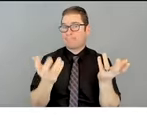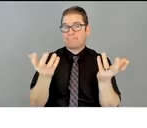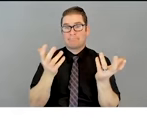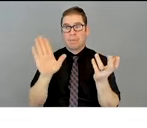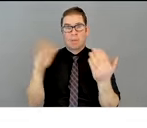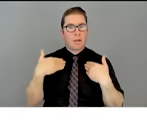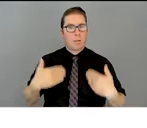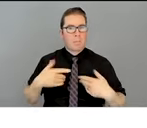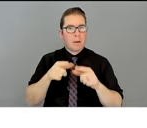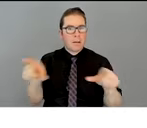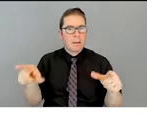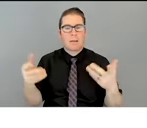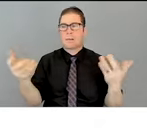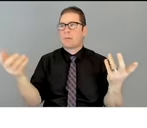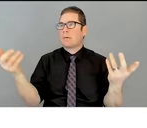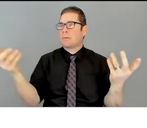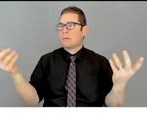body language and